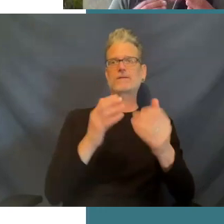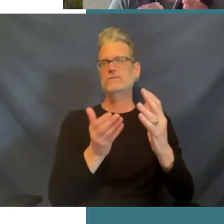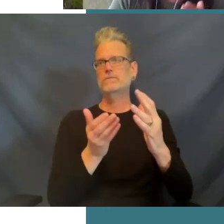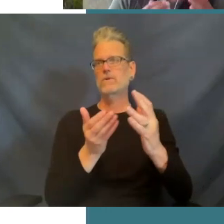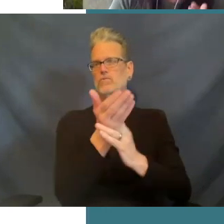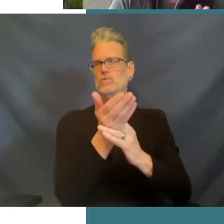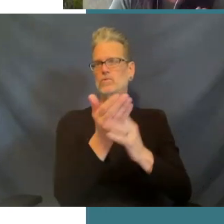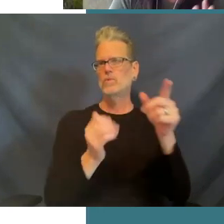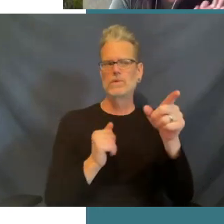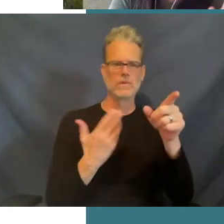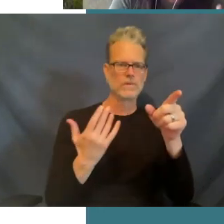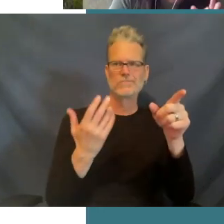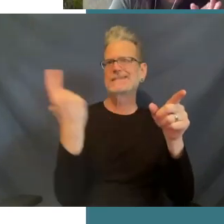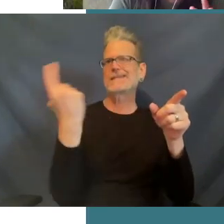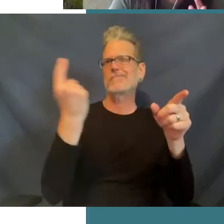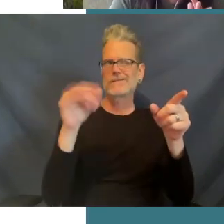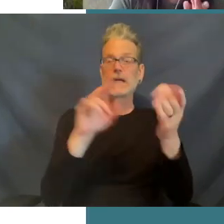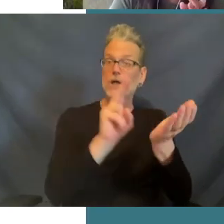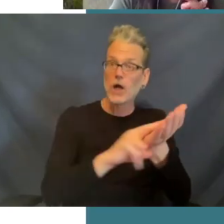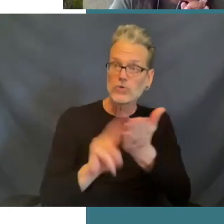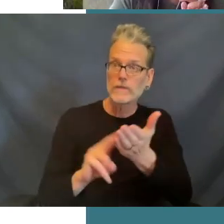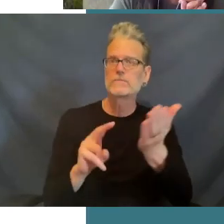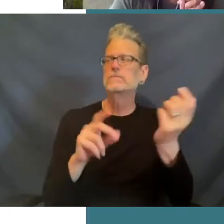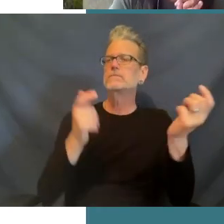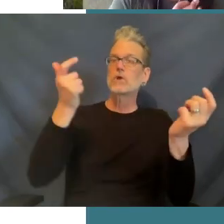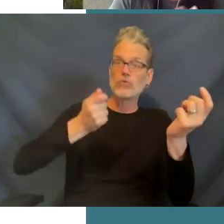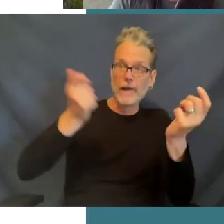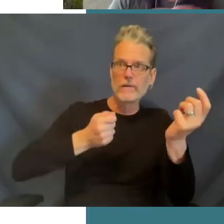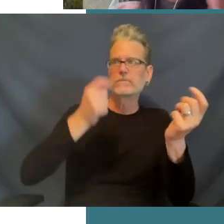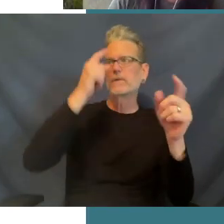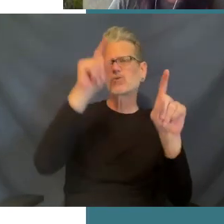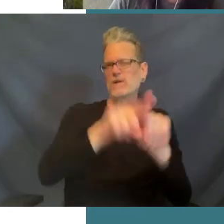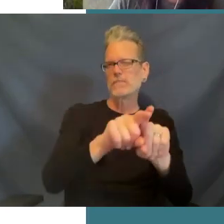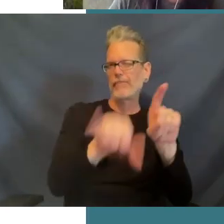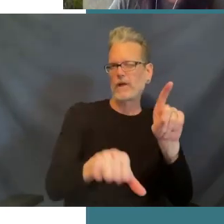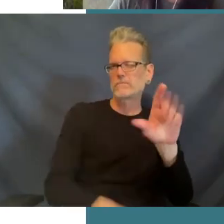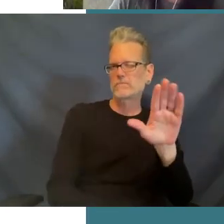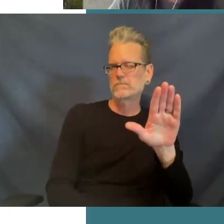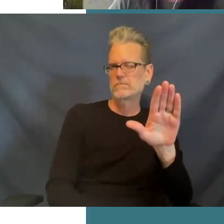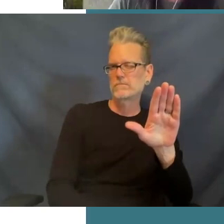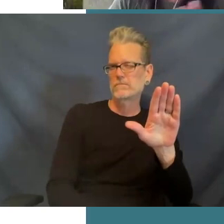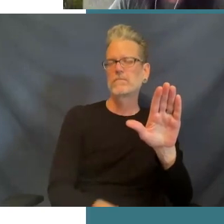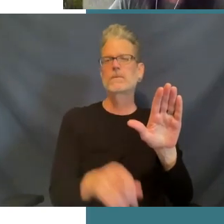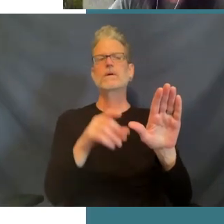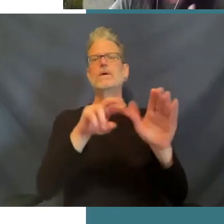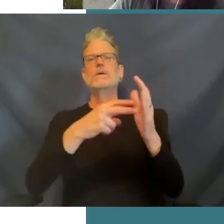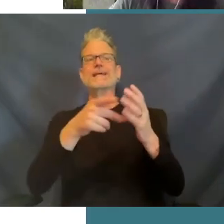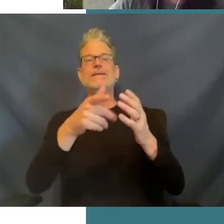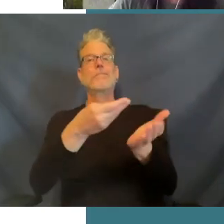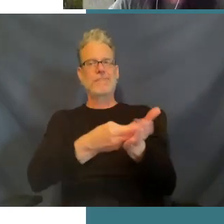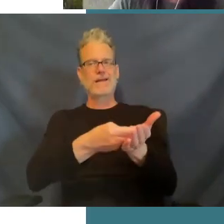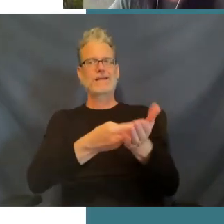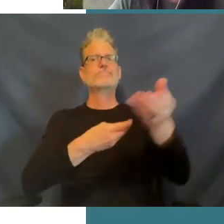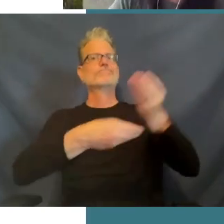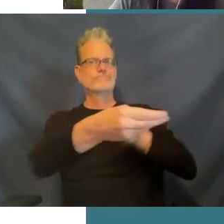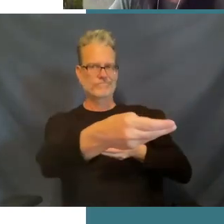some instrument like a contract, a grant, or agreement. So these all involve the exchange of money and